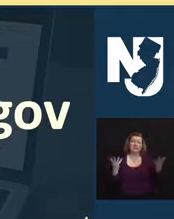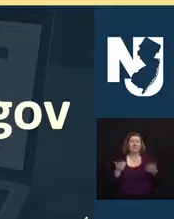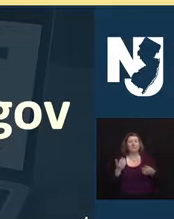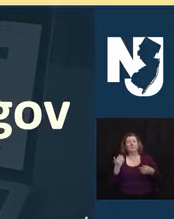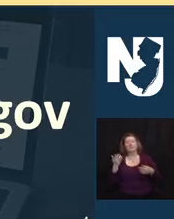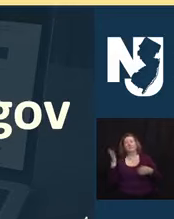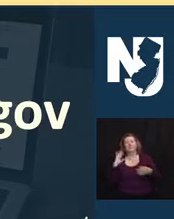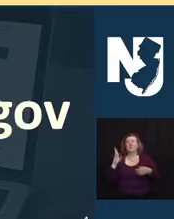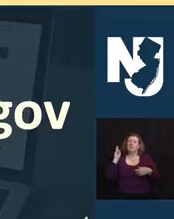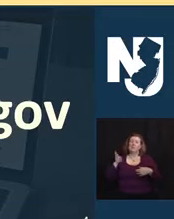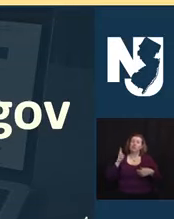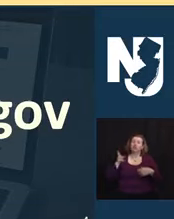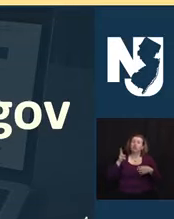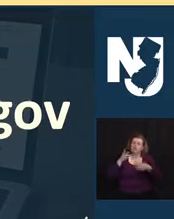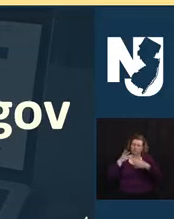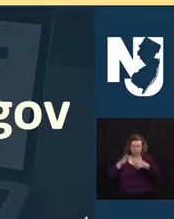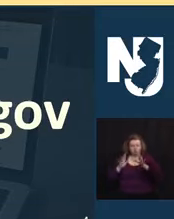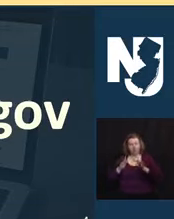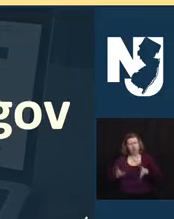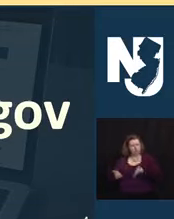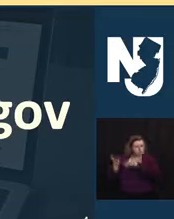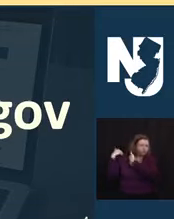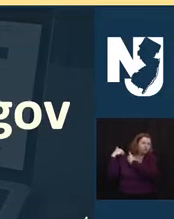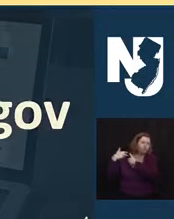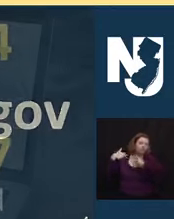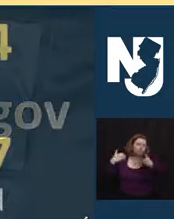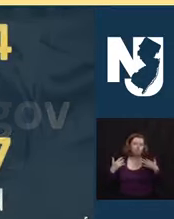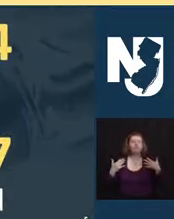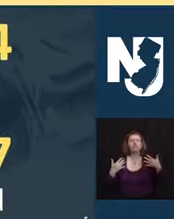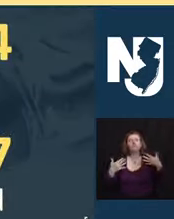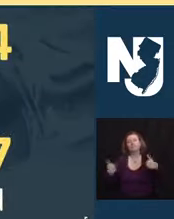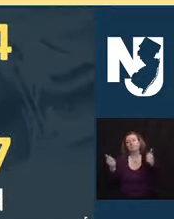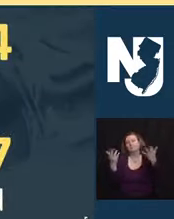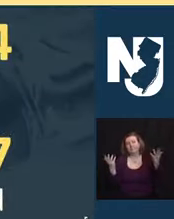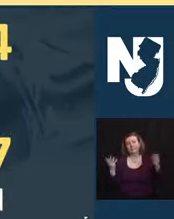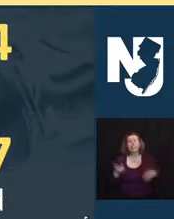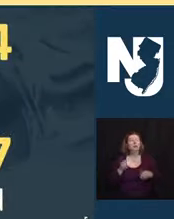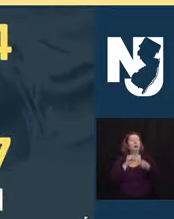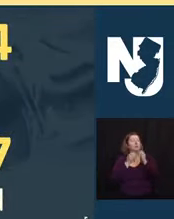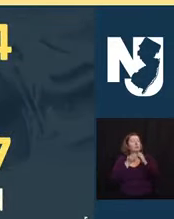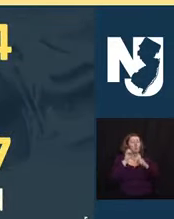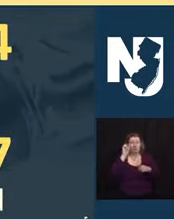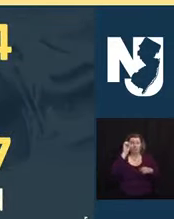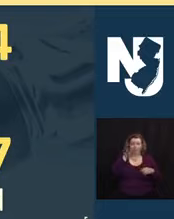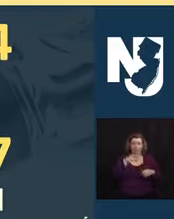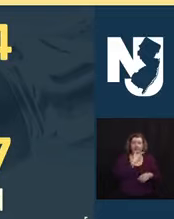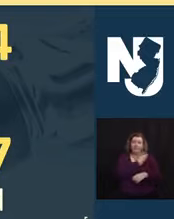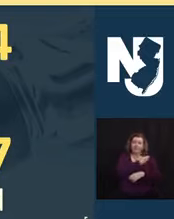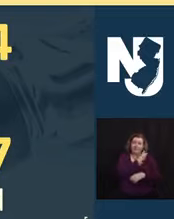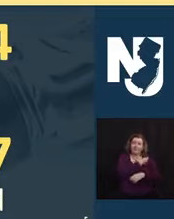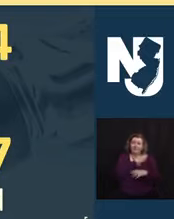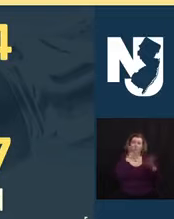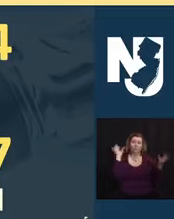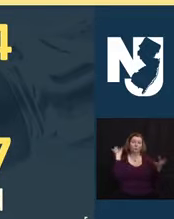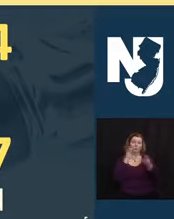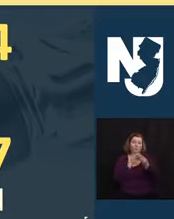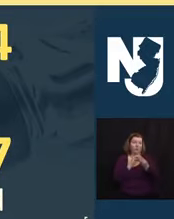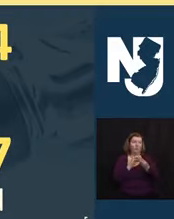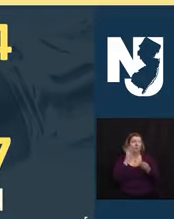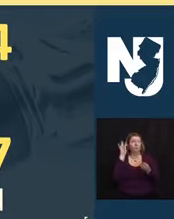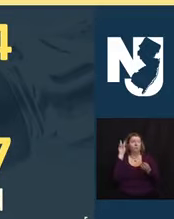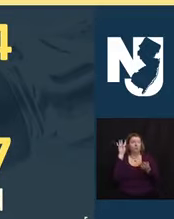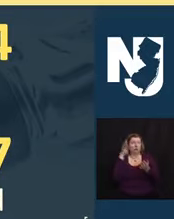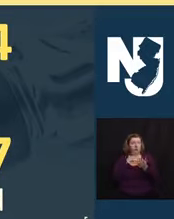let's turn our attention to today's numbers. Looking first at our vaccine dashboard, we are reporting a total of